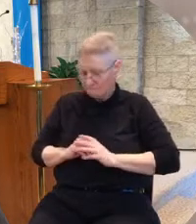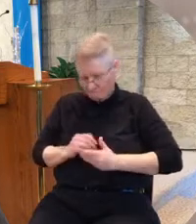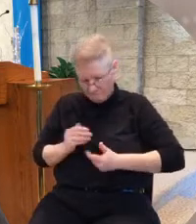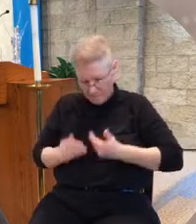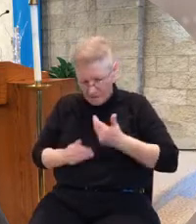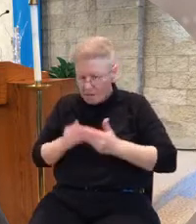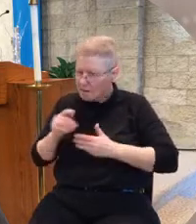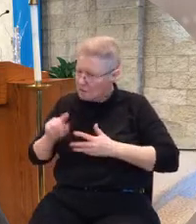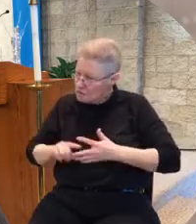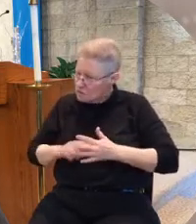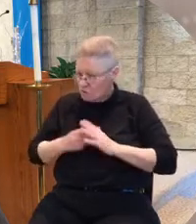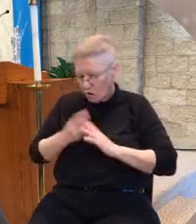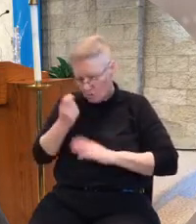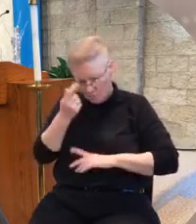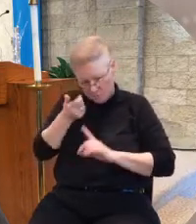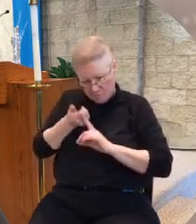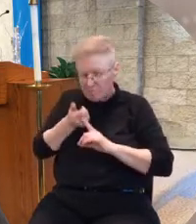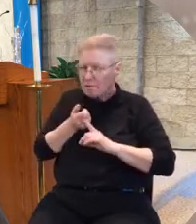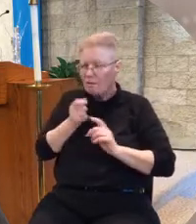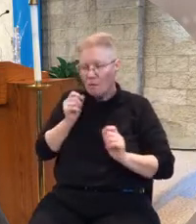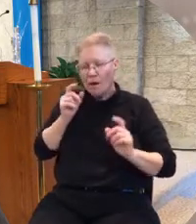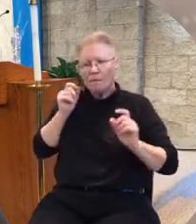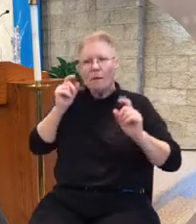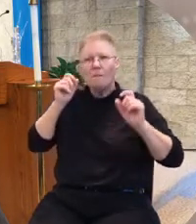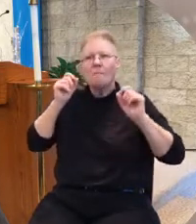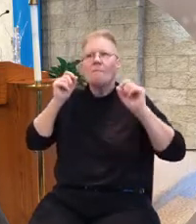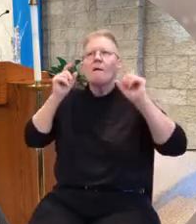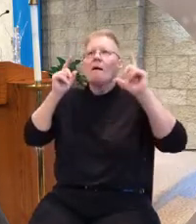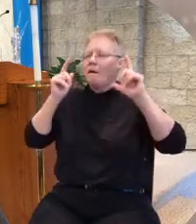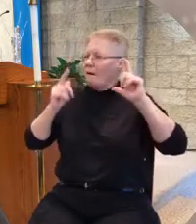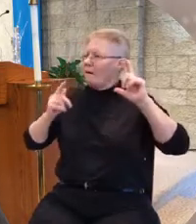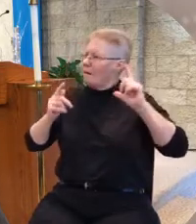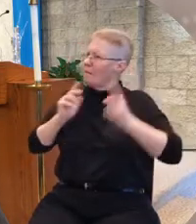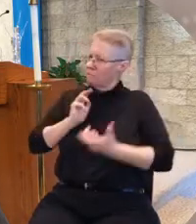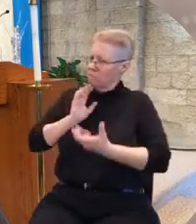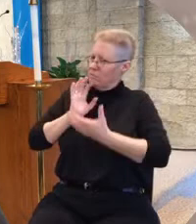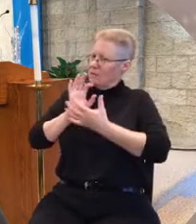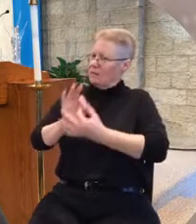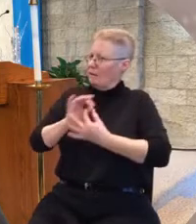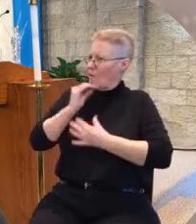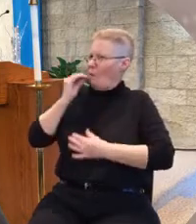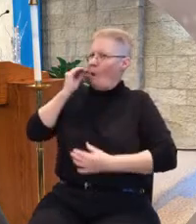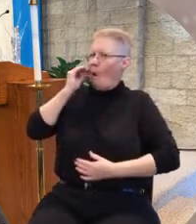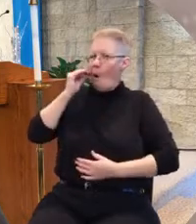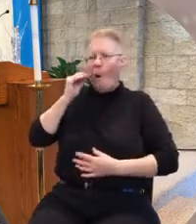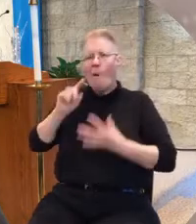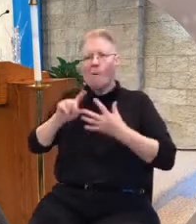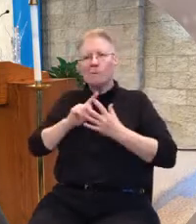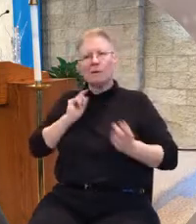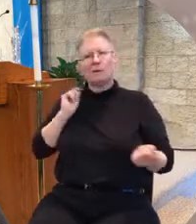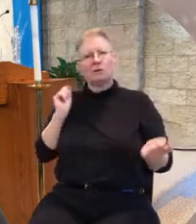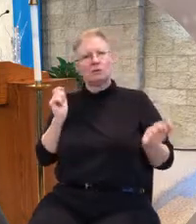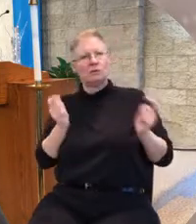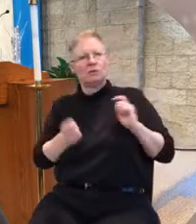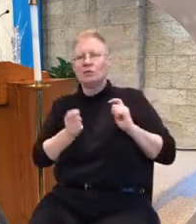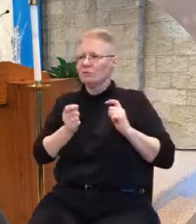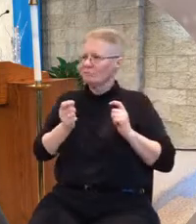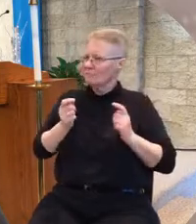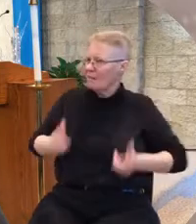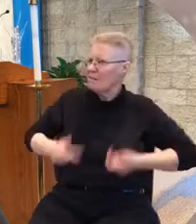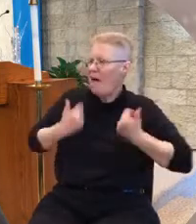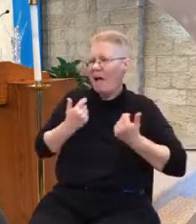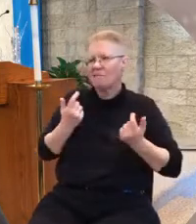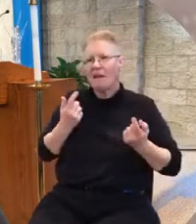waking up. You're waking up. You're waking up. You're coming home. You're coming home. And things are starting to shift. Things are starting to happen.